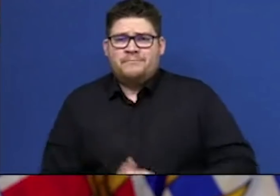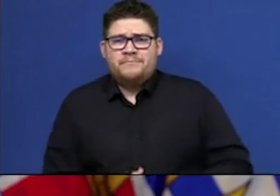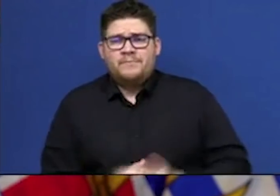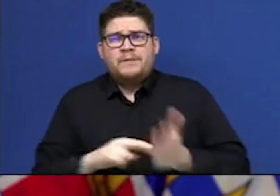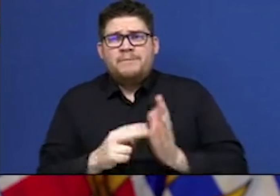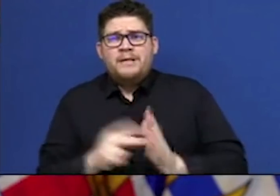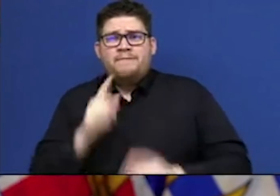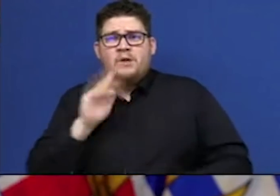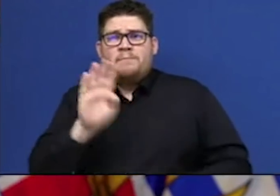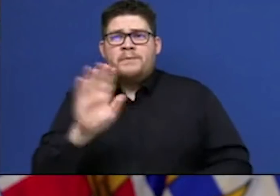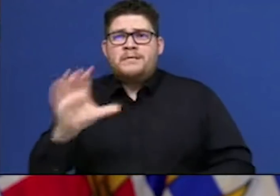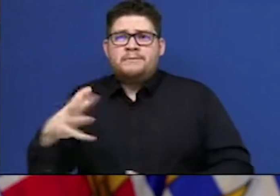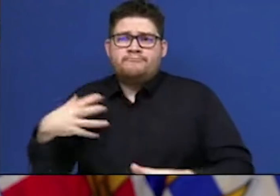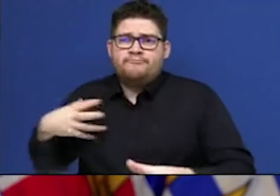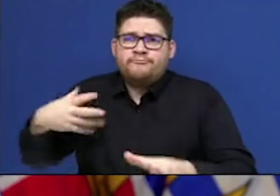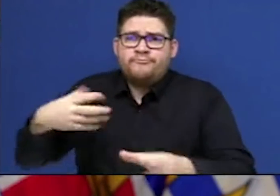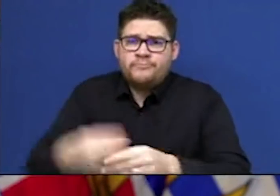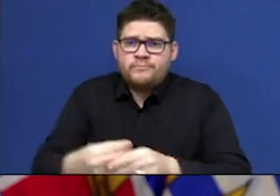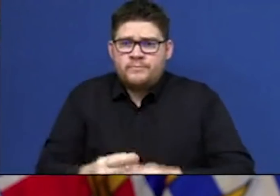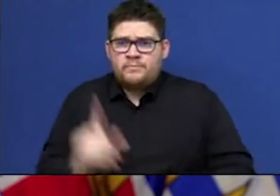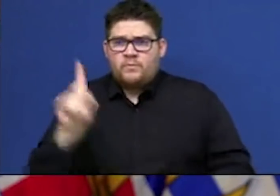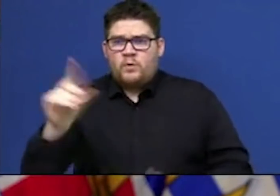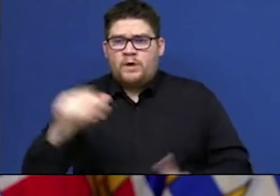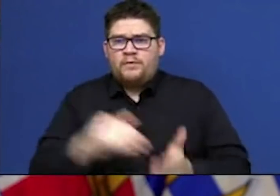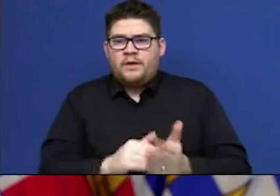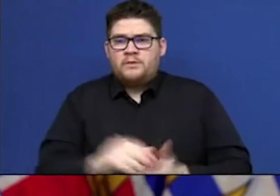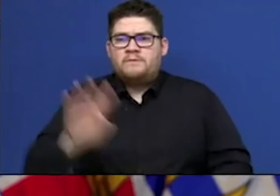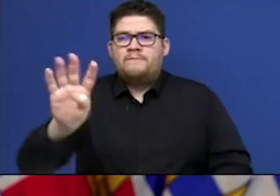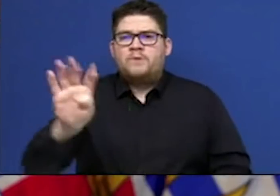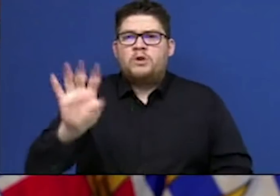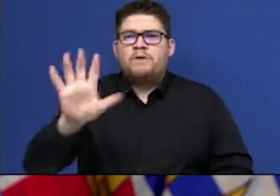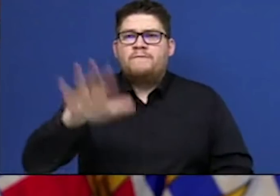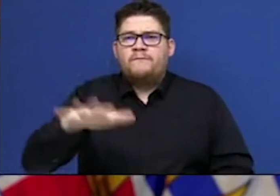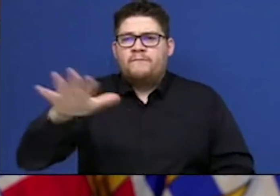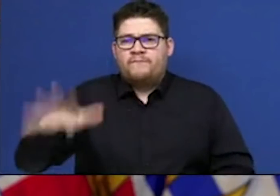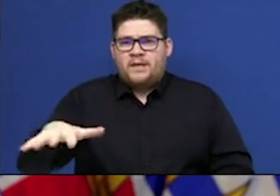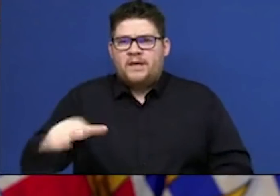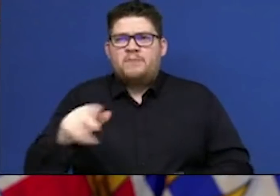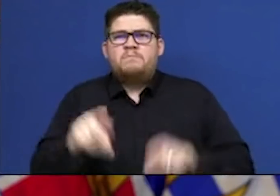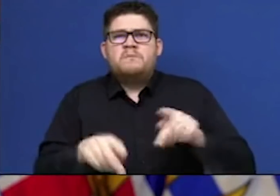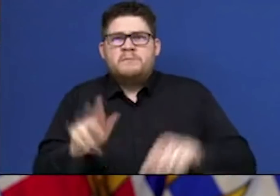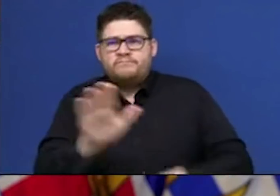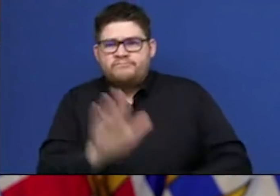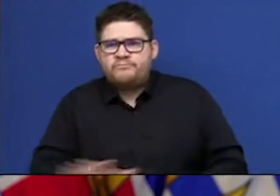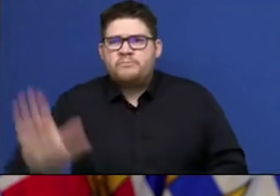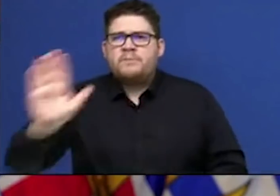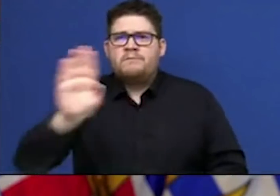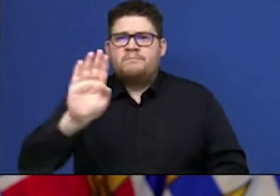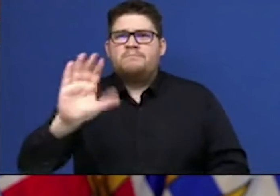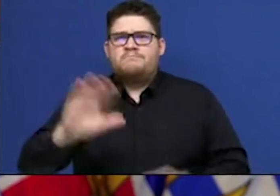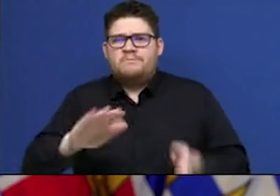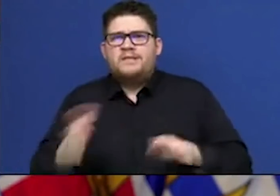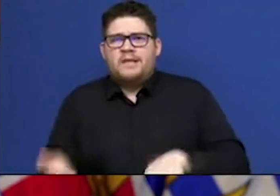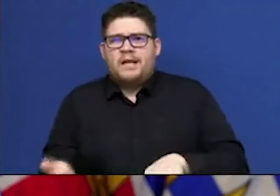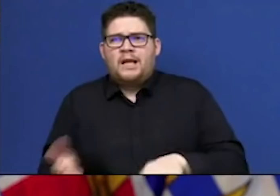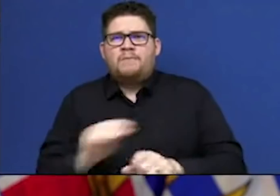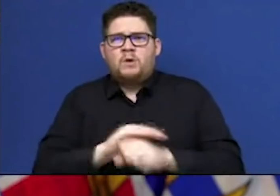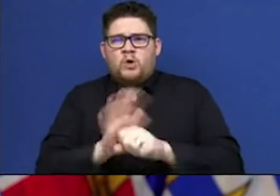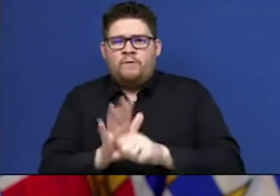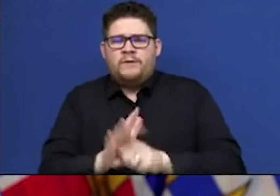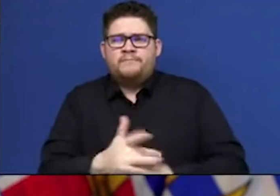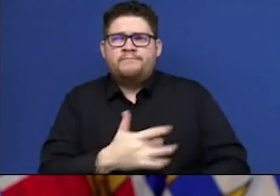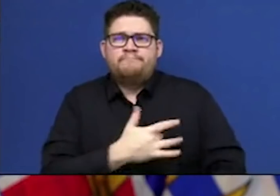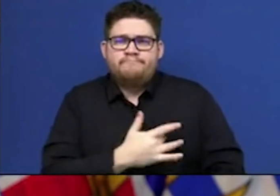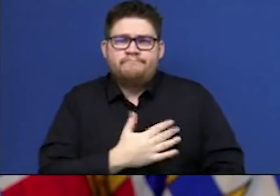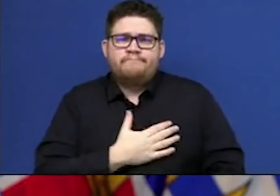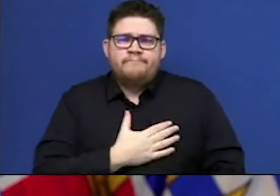and the communities who are mourning their loss. We have 3 new outbreaks as well in British Columbia at the Abbotsford